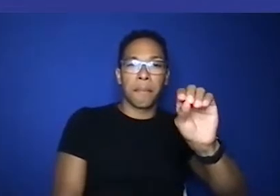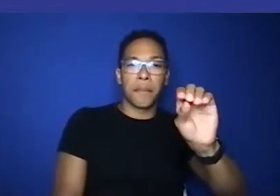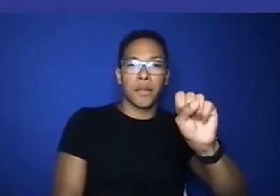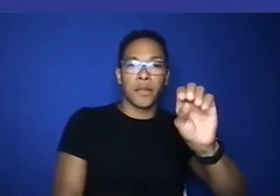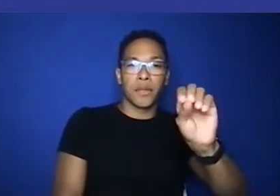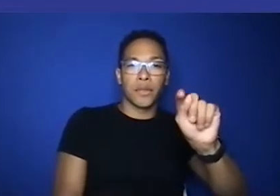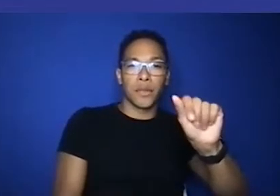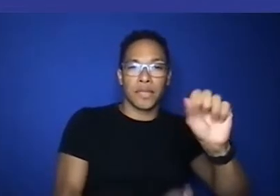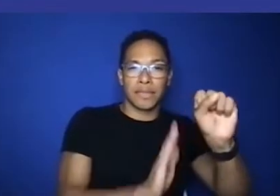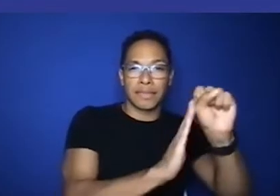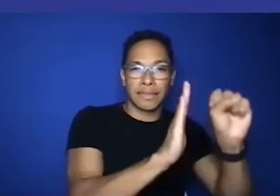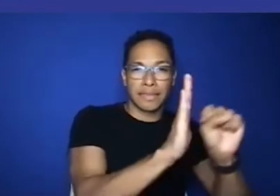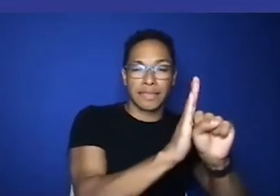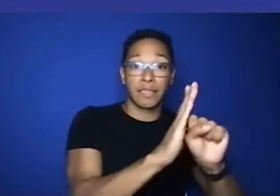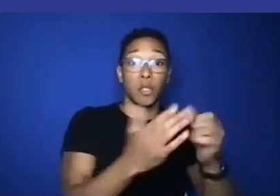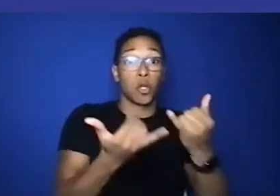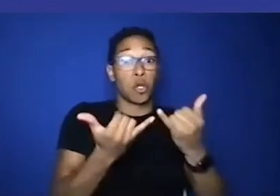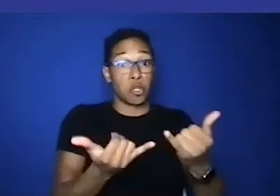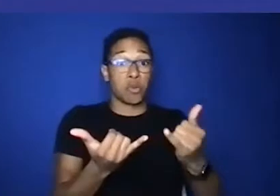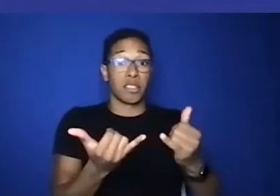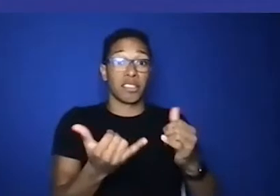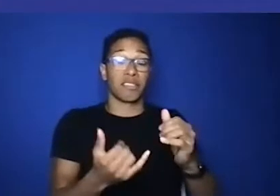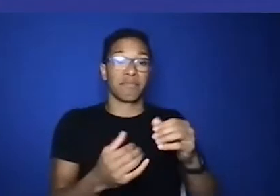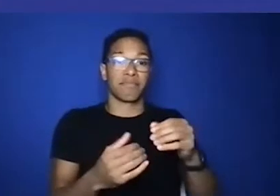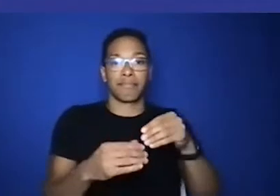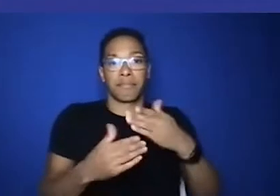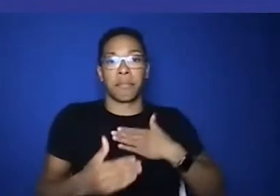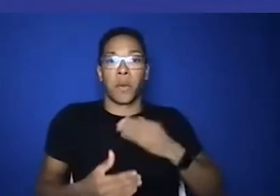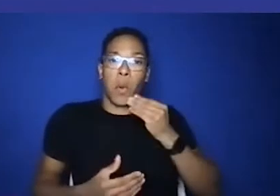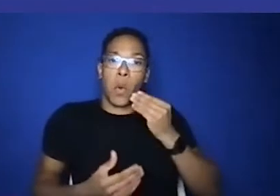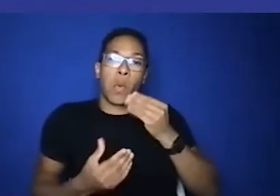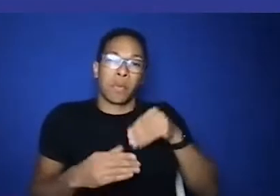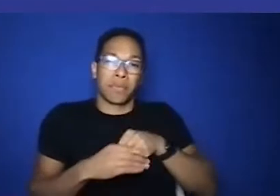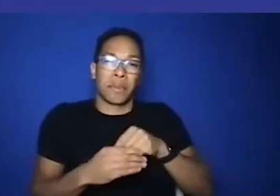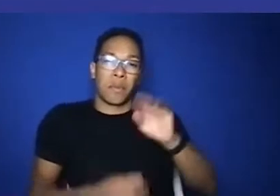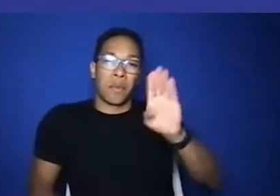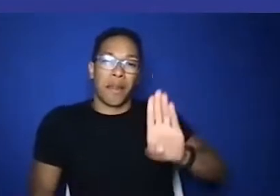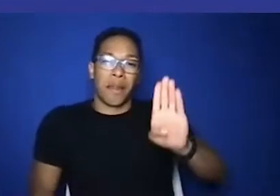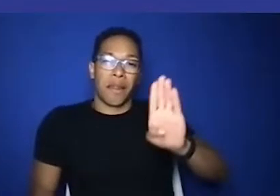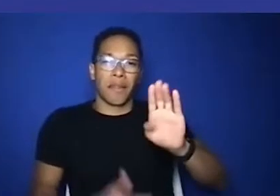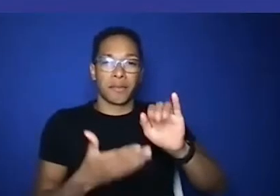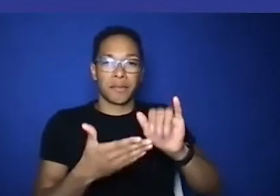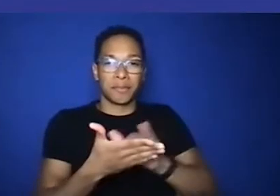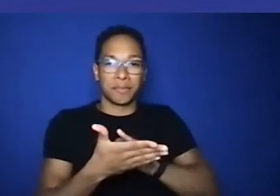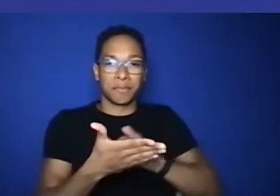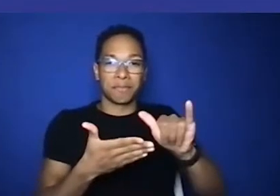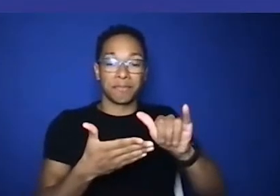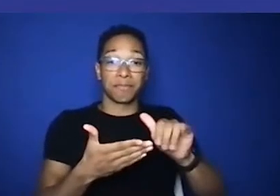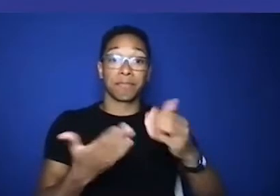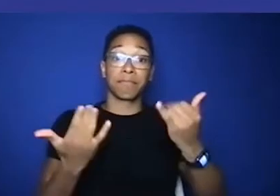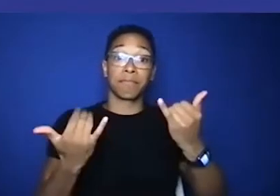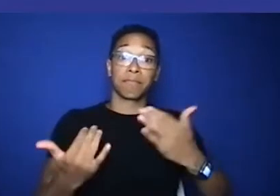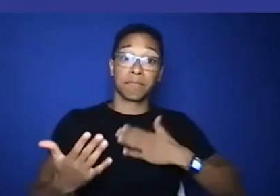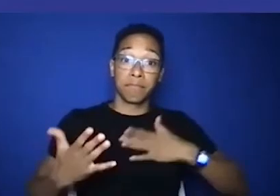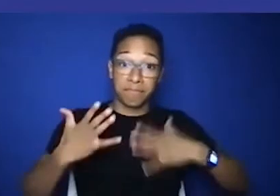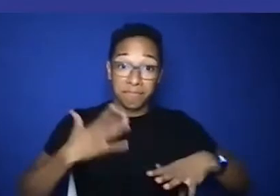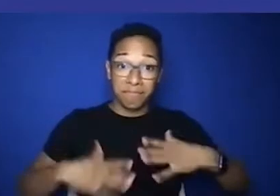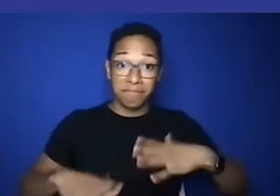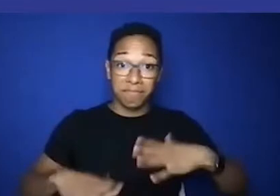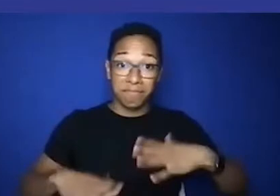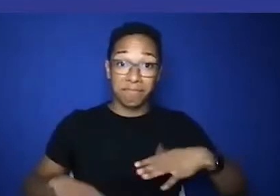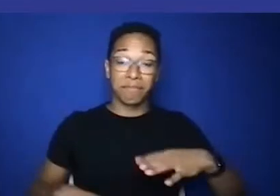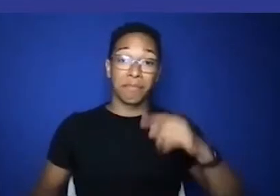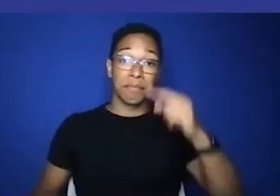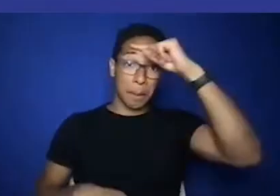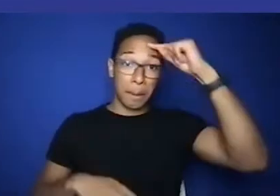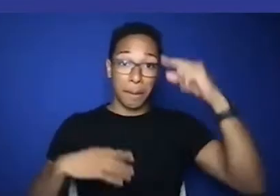on Canarsie and Lenape territory in so-called Brooklyn, New York, and I am wearing a black turtleneck with